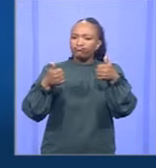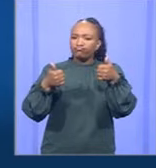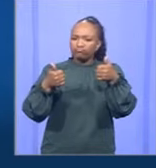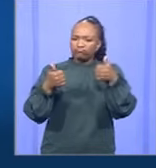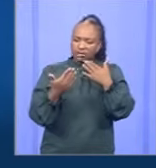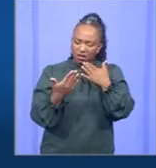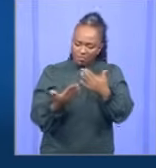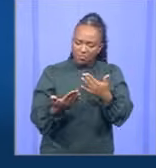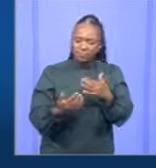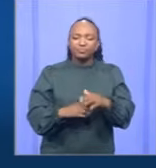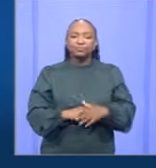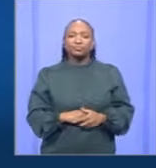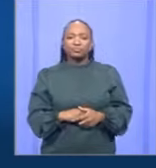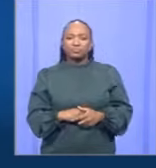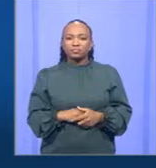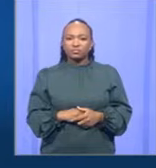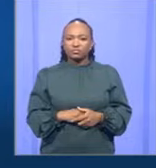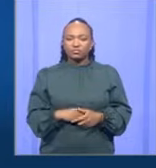leboga.